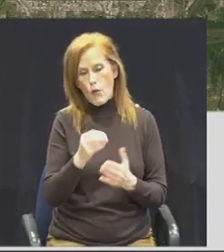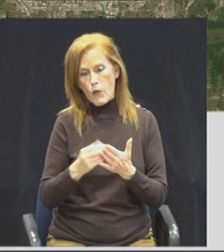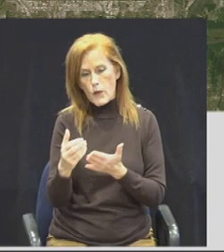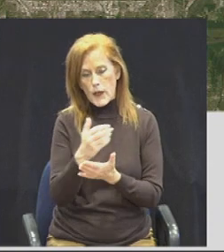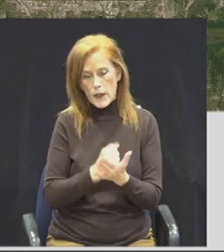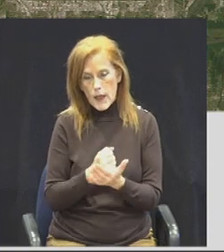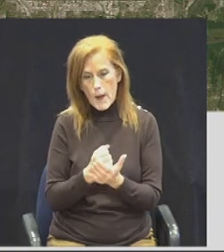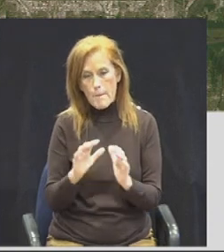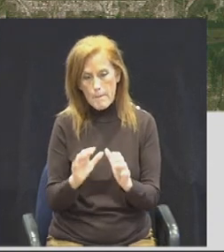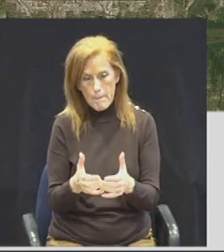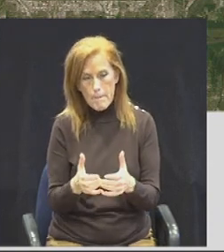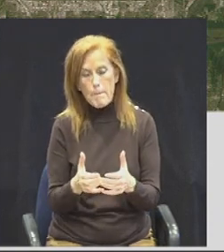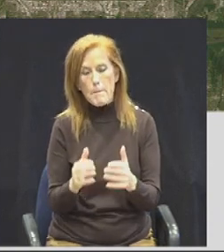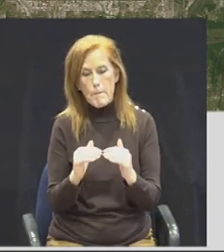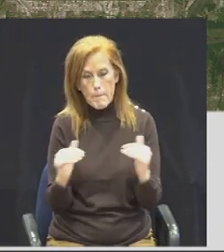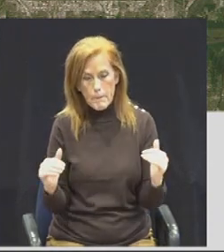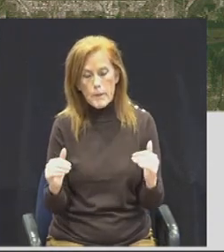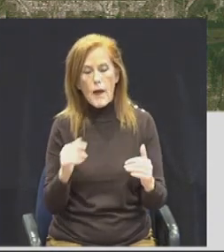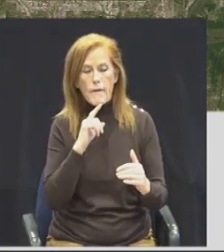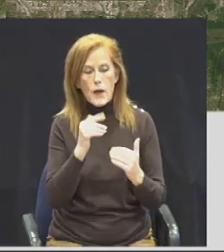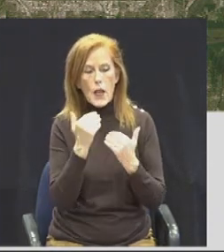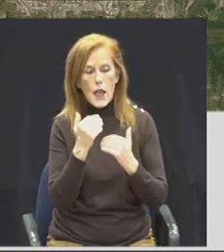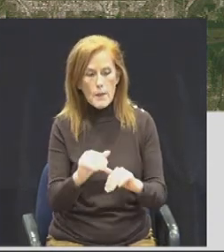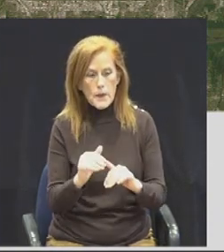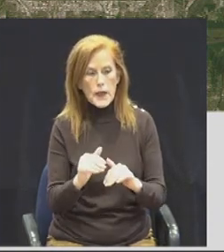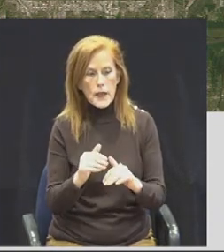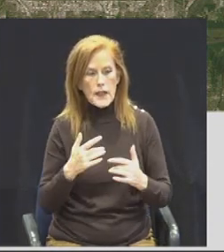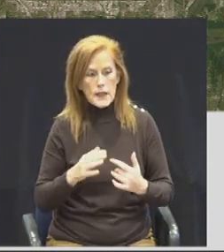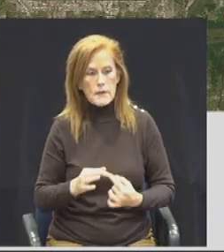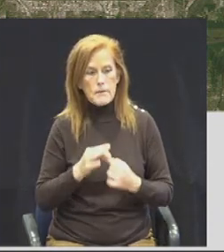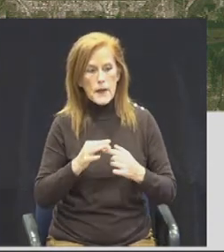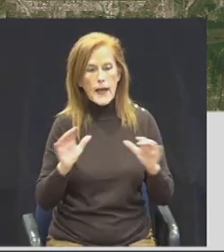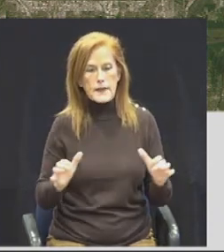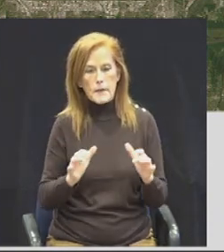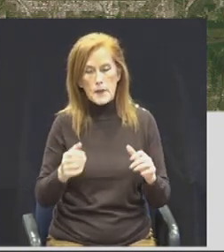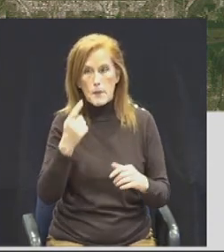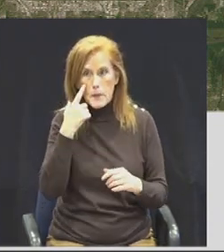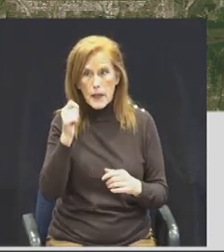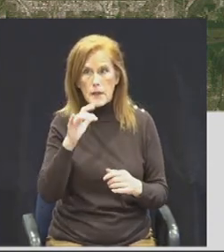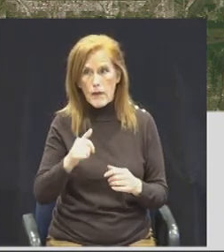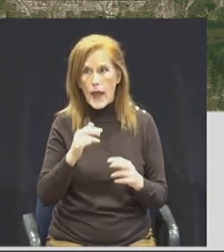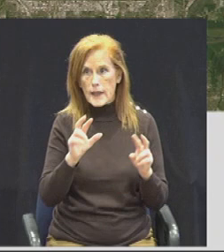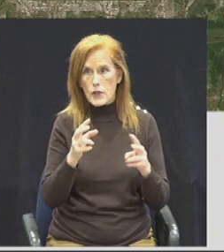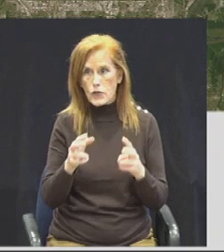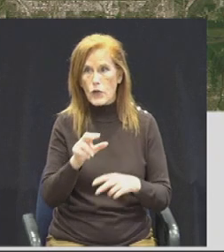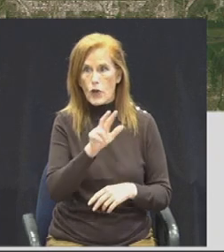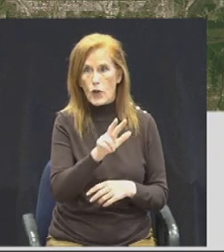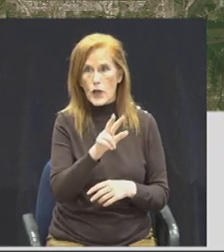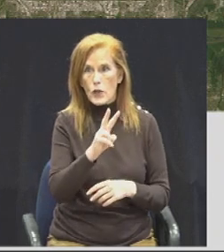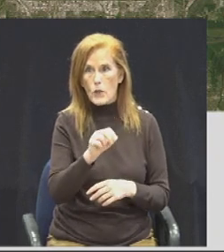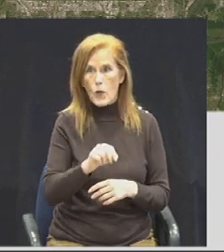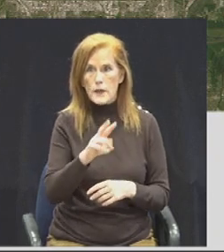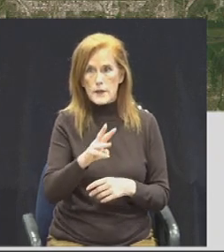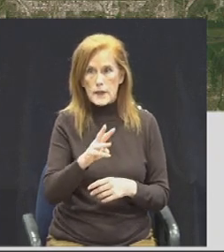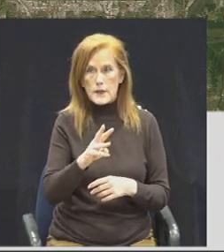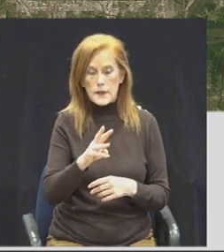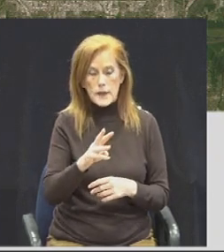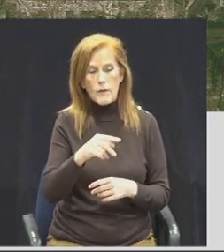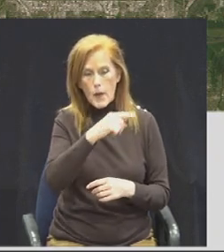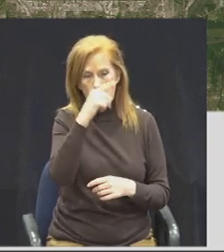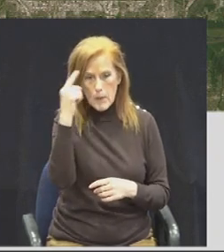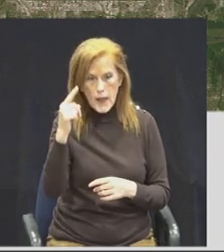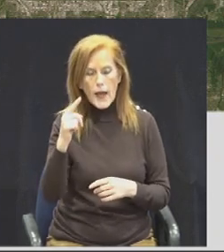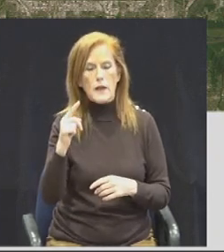bracket are limited in activities due to one of these issues. 32.6% of the Black population in the Omaha